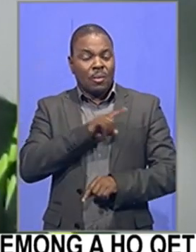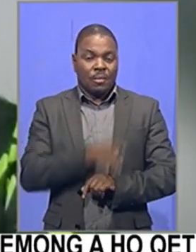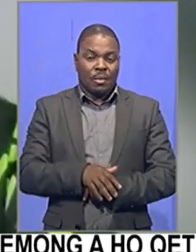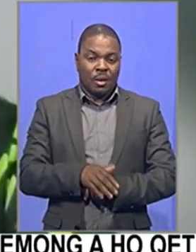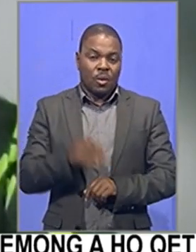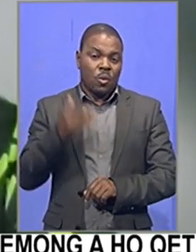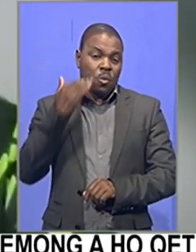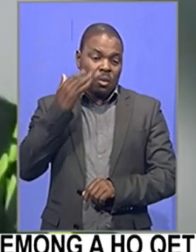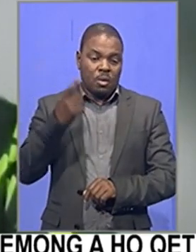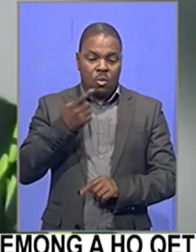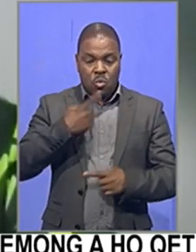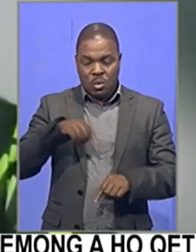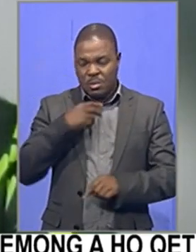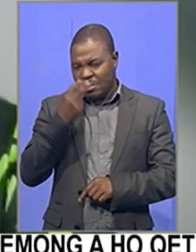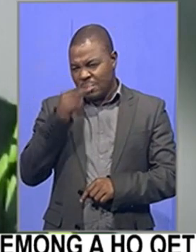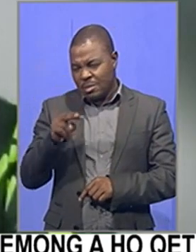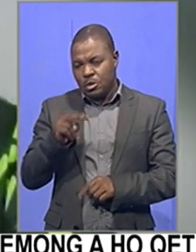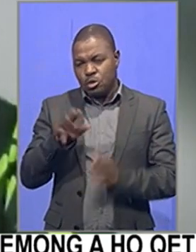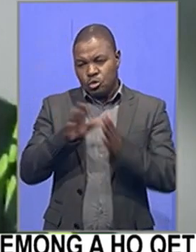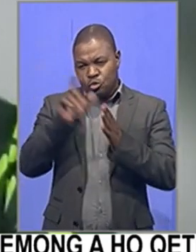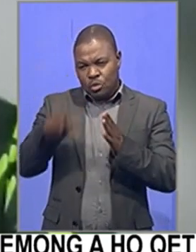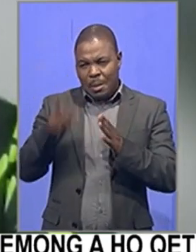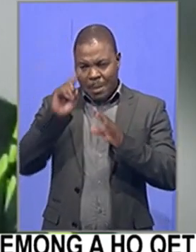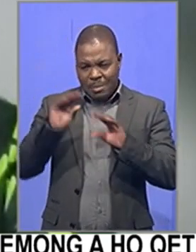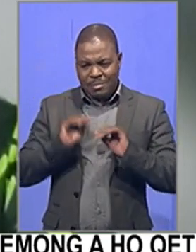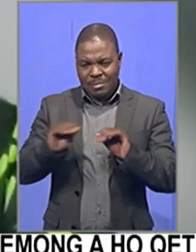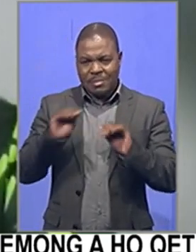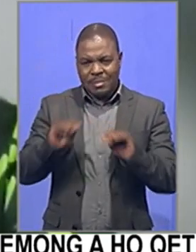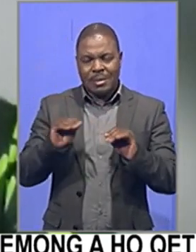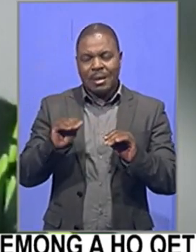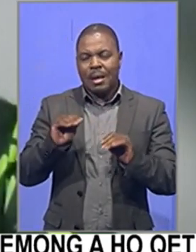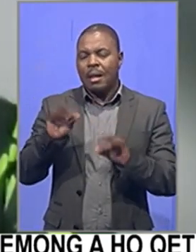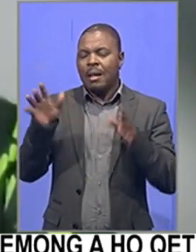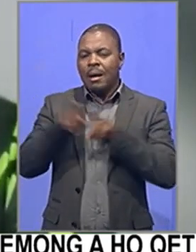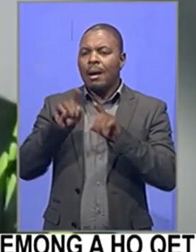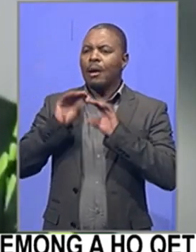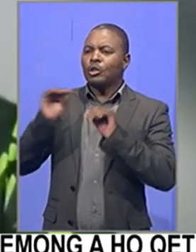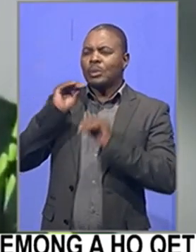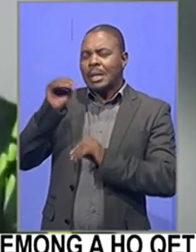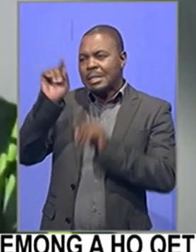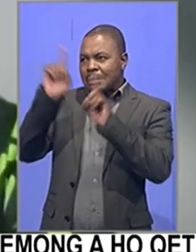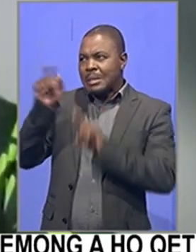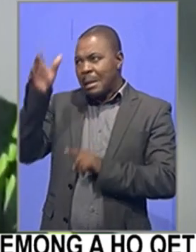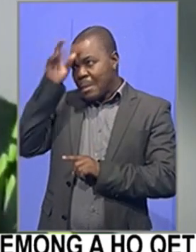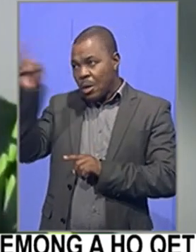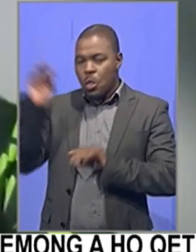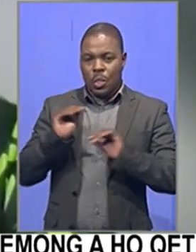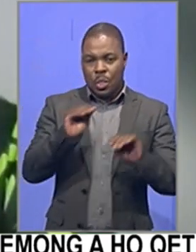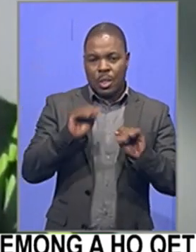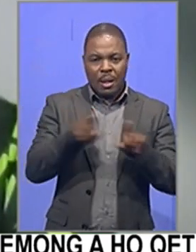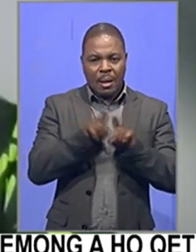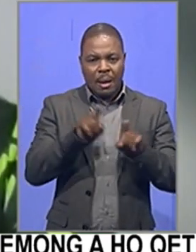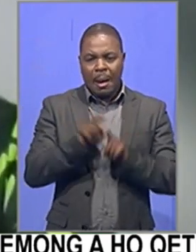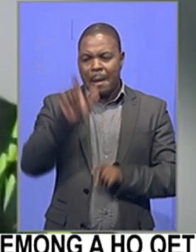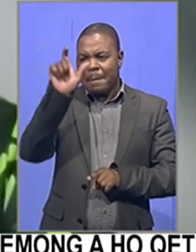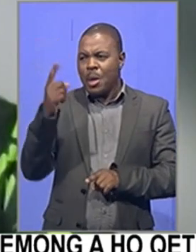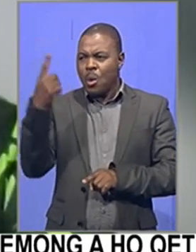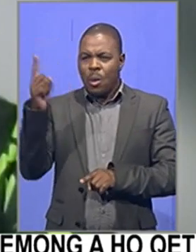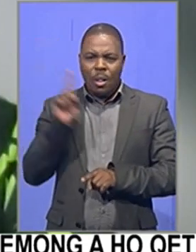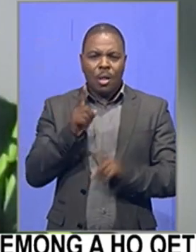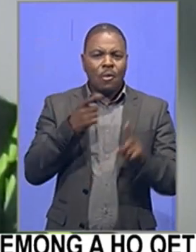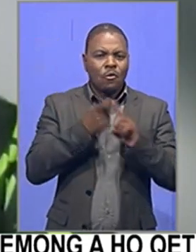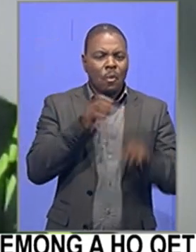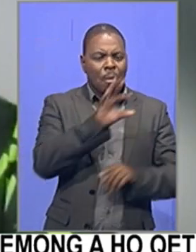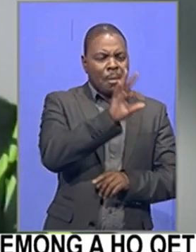worry whenever in our sensor baruti wakani education specialist it means that if baruti wakamutu muti uto